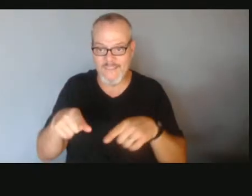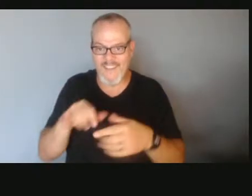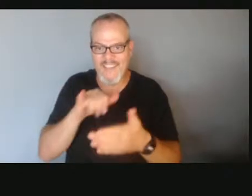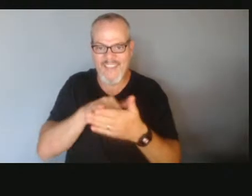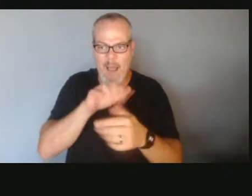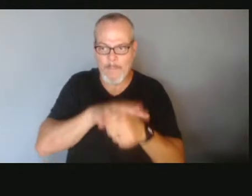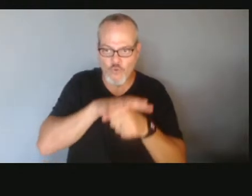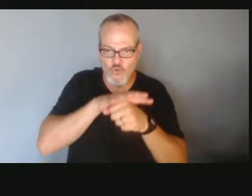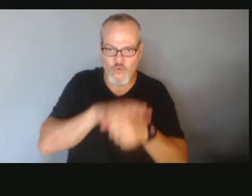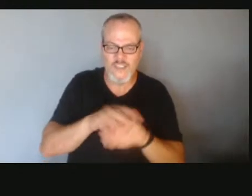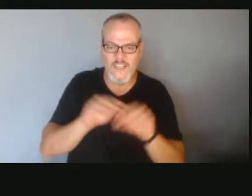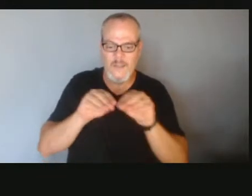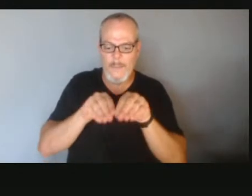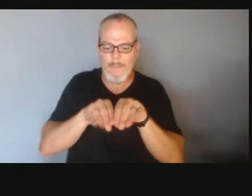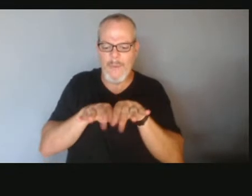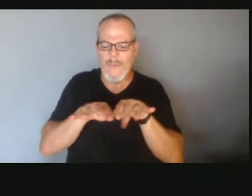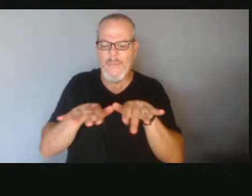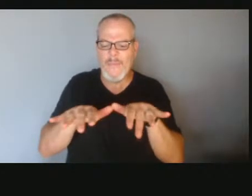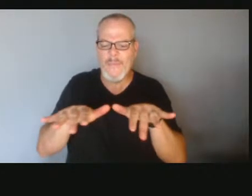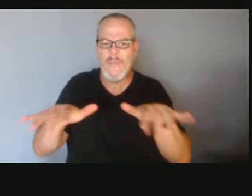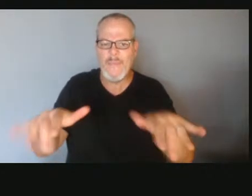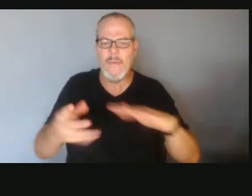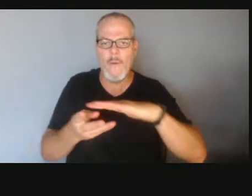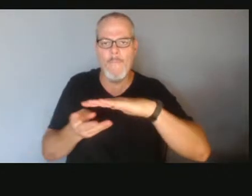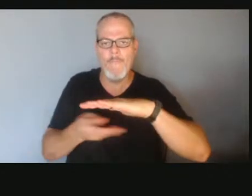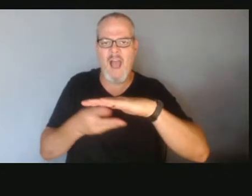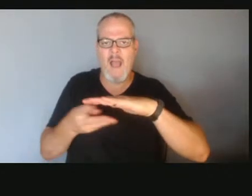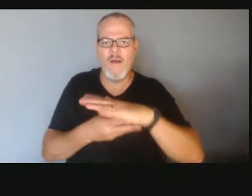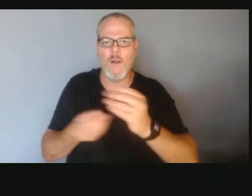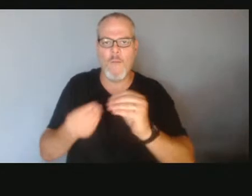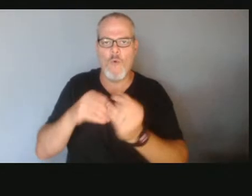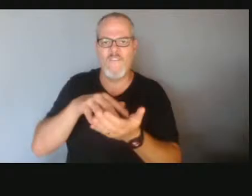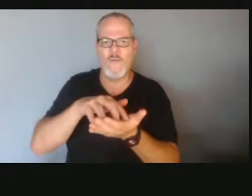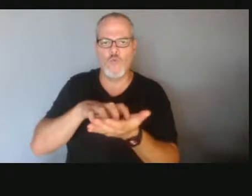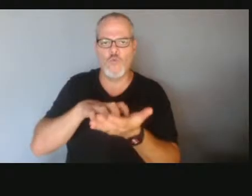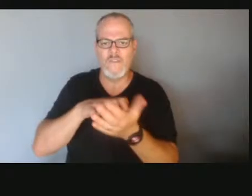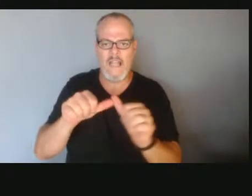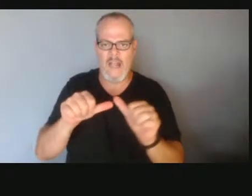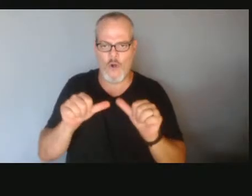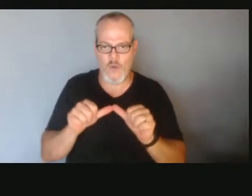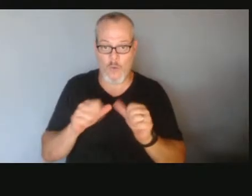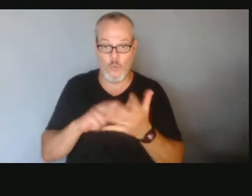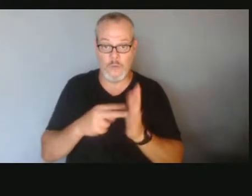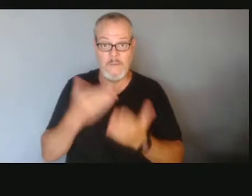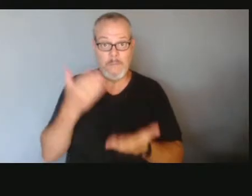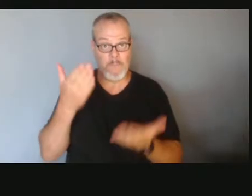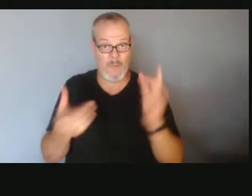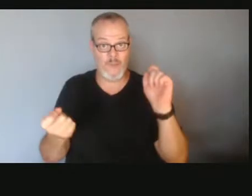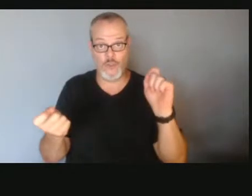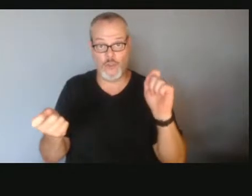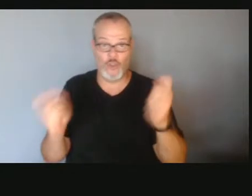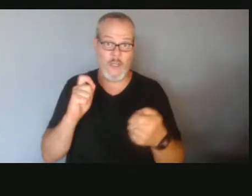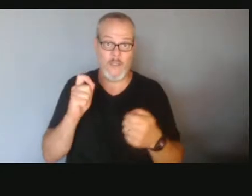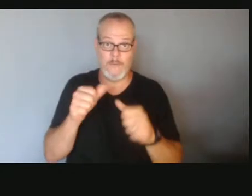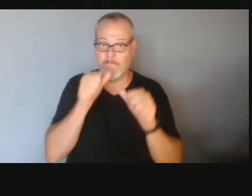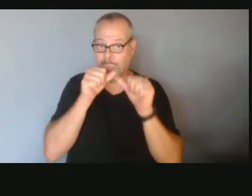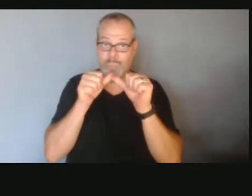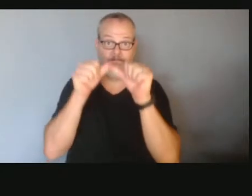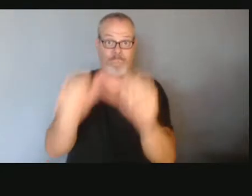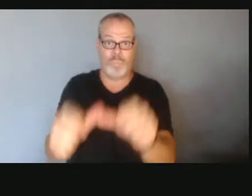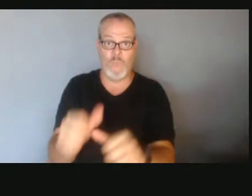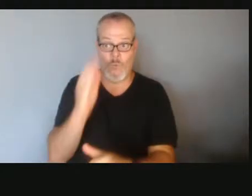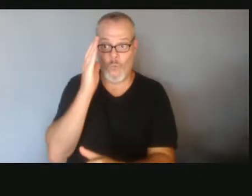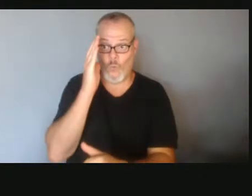into weak areas of the surrounding summit. It's possible this could result in permanent change in event locations and